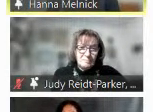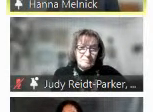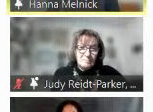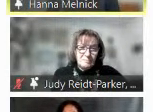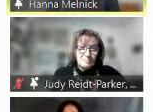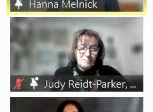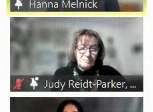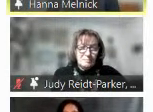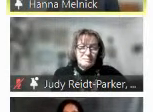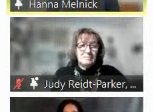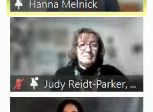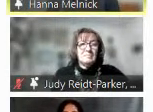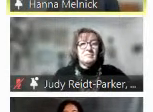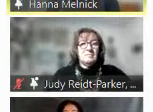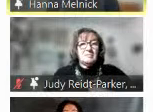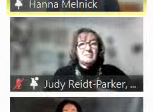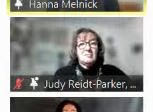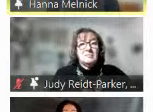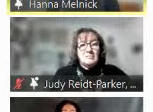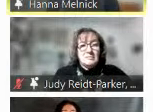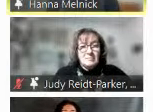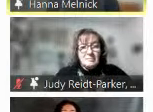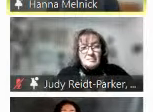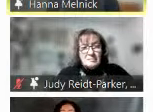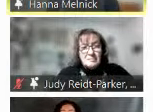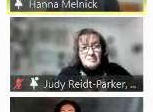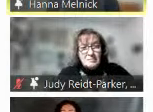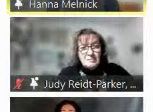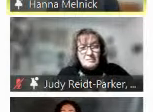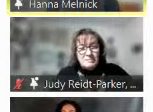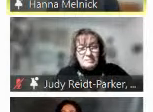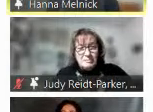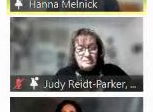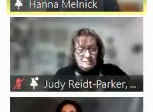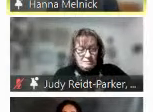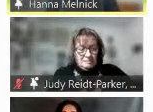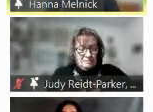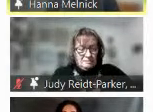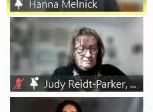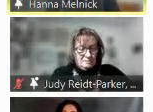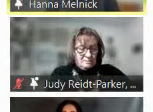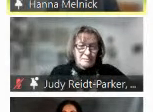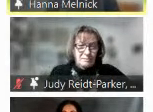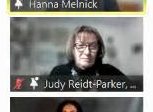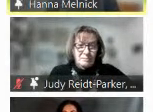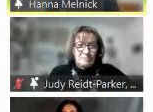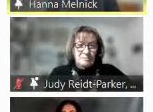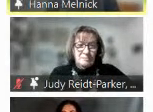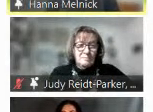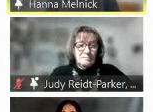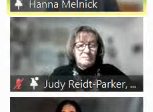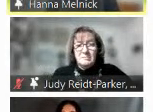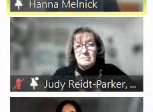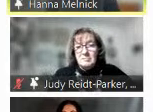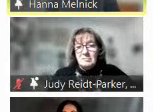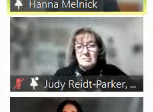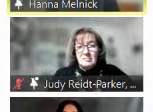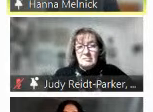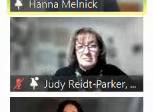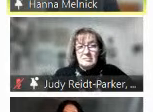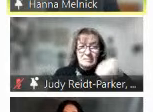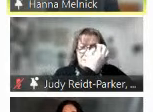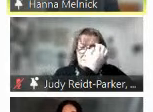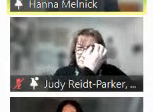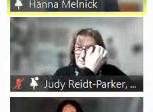So for assessment, TK assessments are determined by the LEA. We're speaking specifically about child assessments